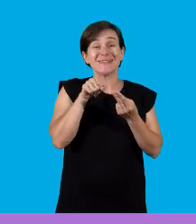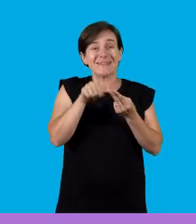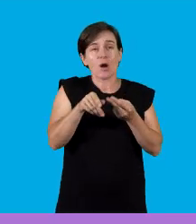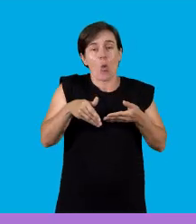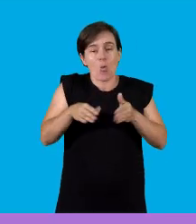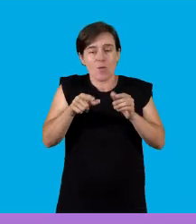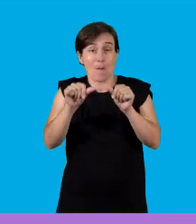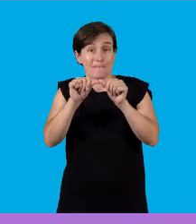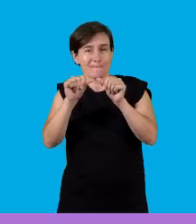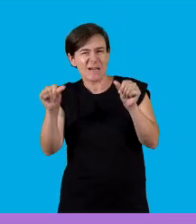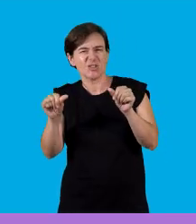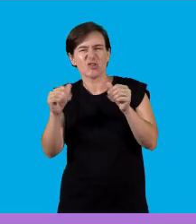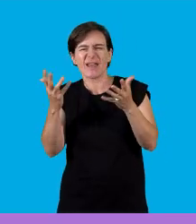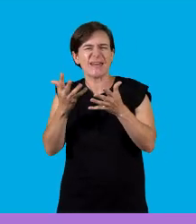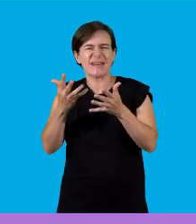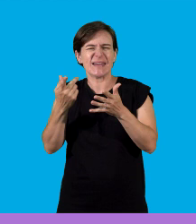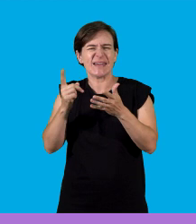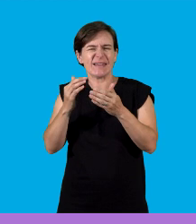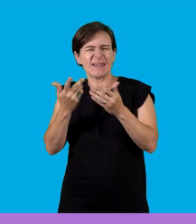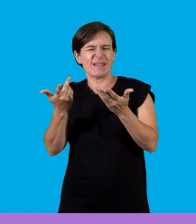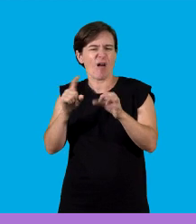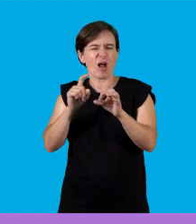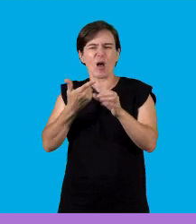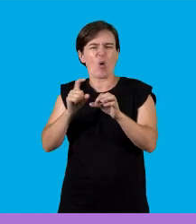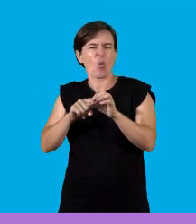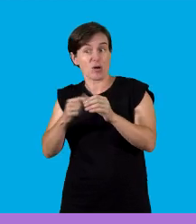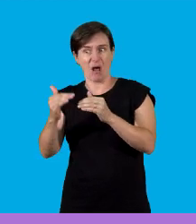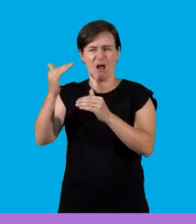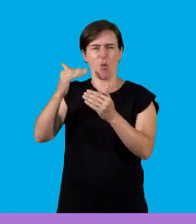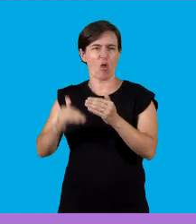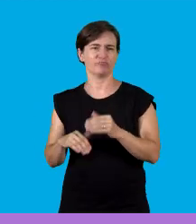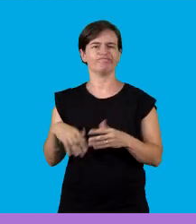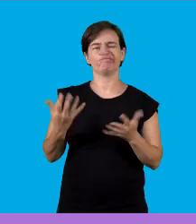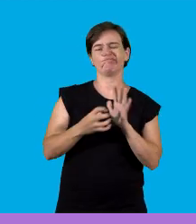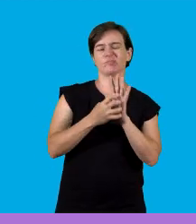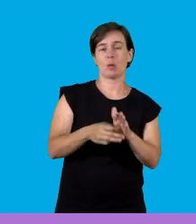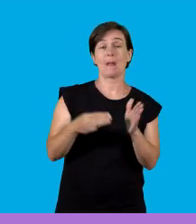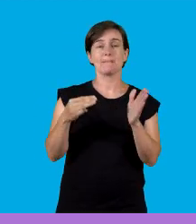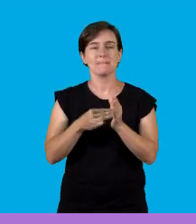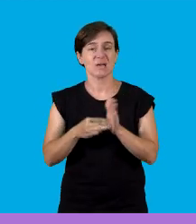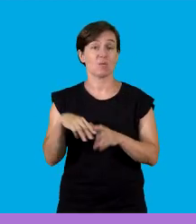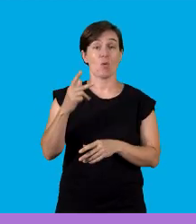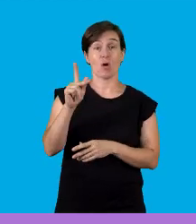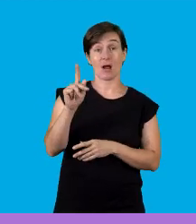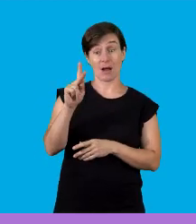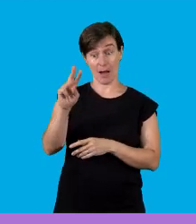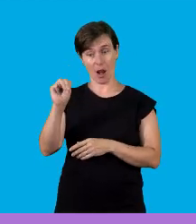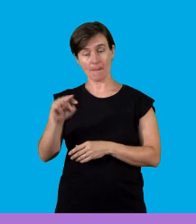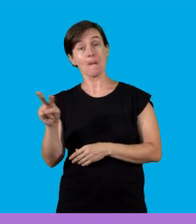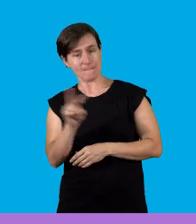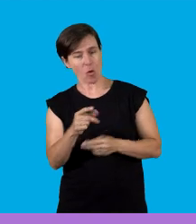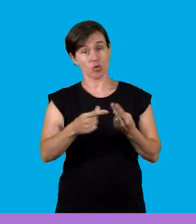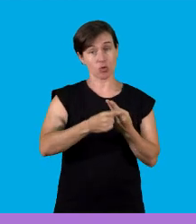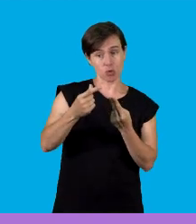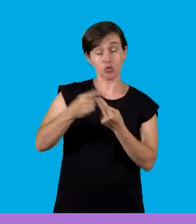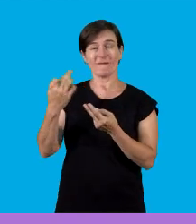standard measure of a particular quantity. Okay? For example, meters and kilometers, right, are both